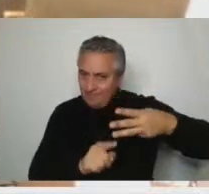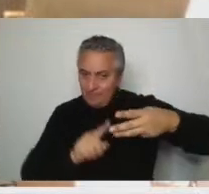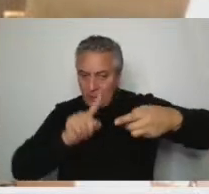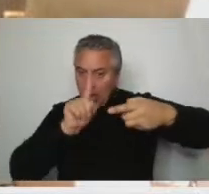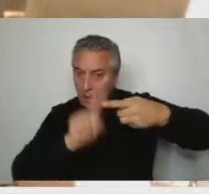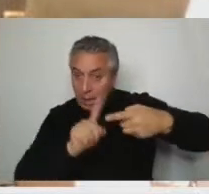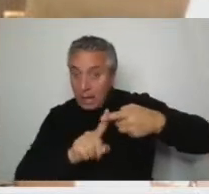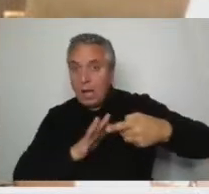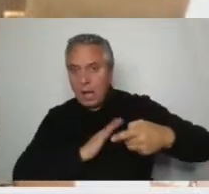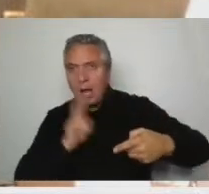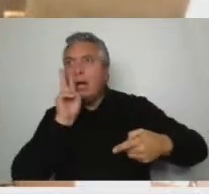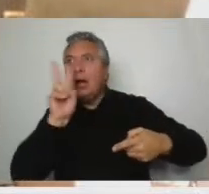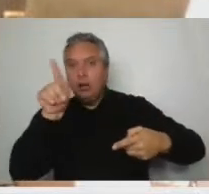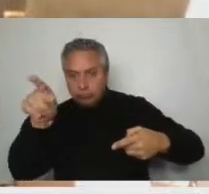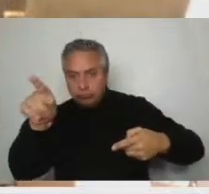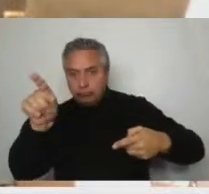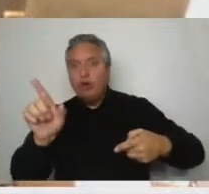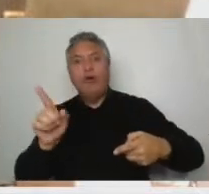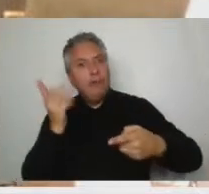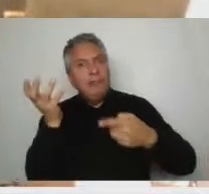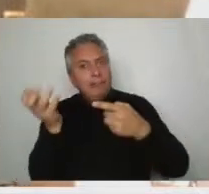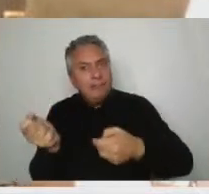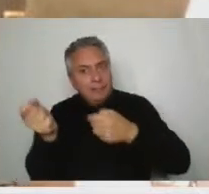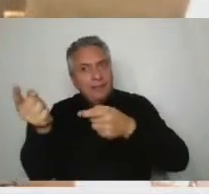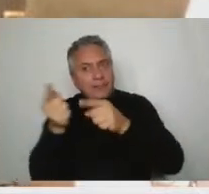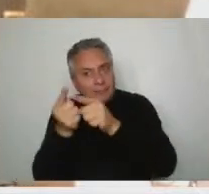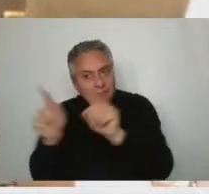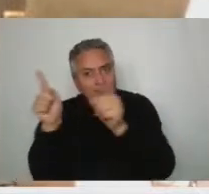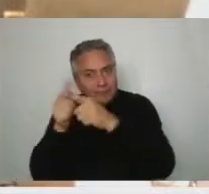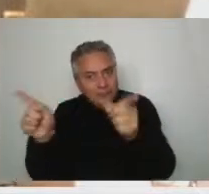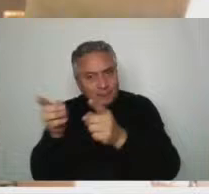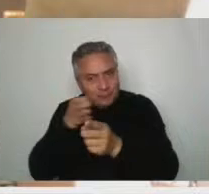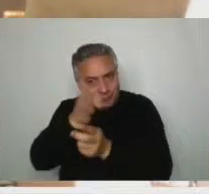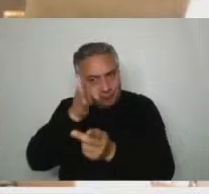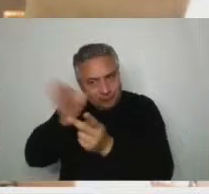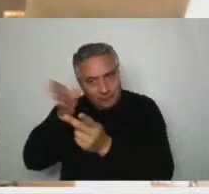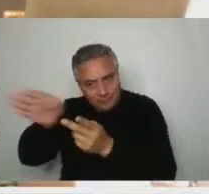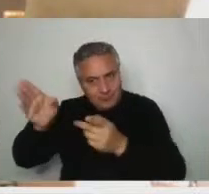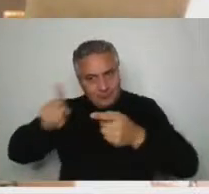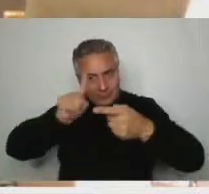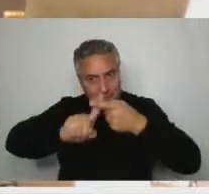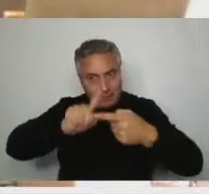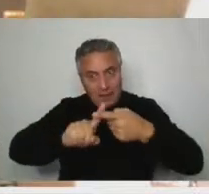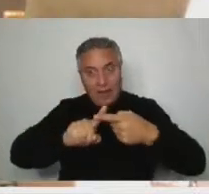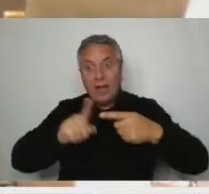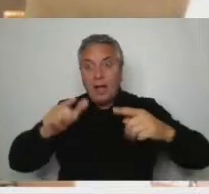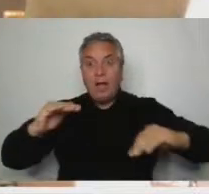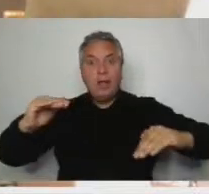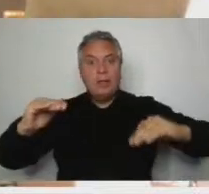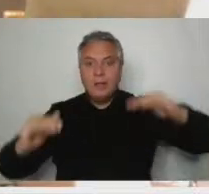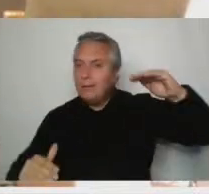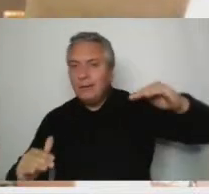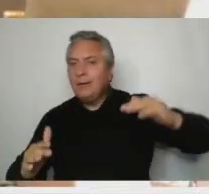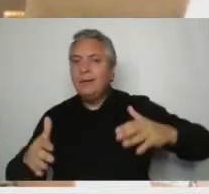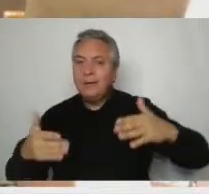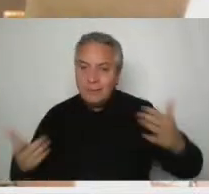expressions. One is what we saw there. It has different dimensions. Inequality